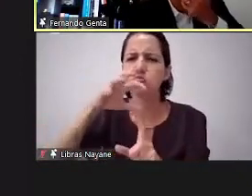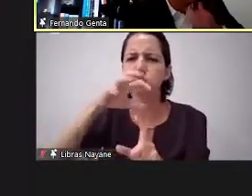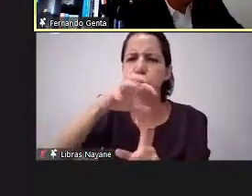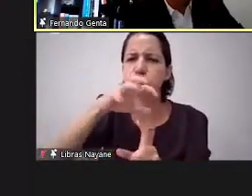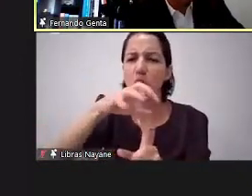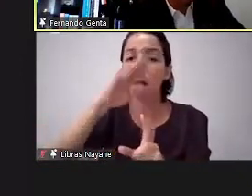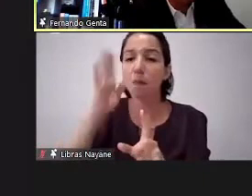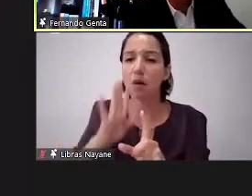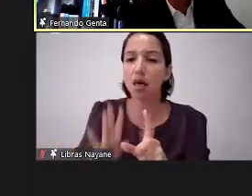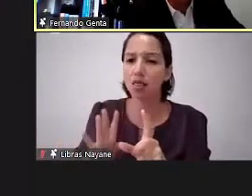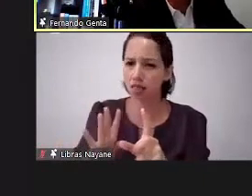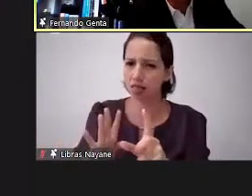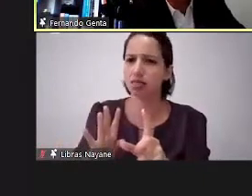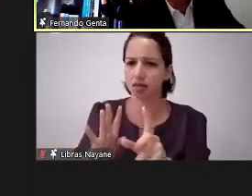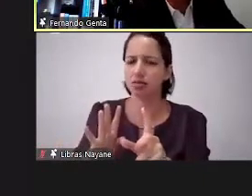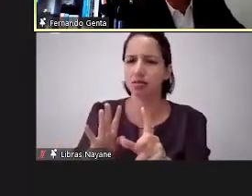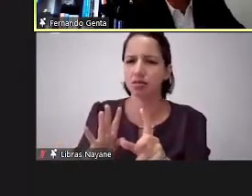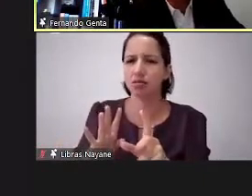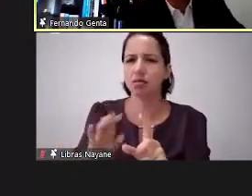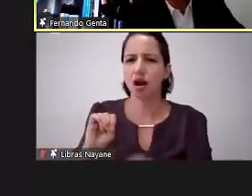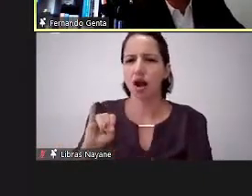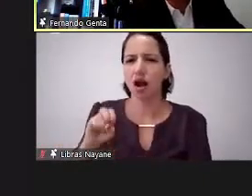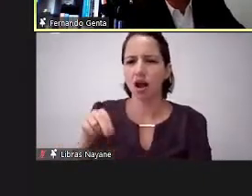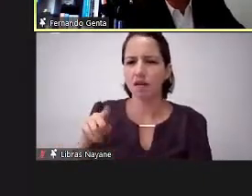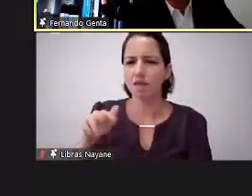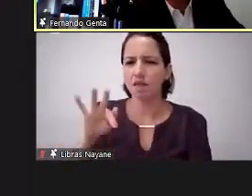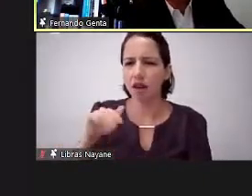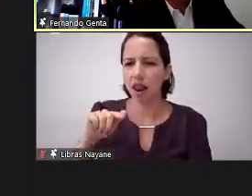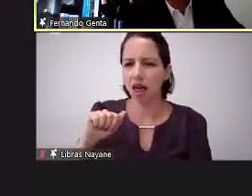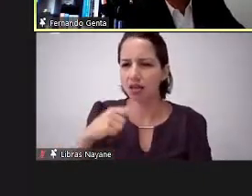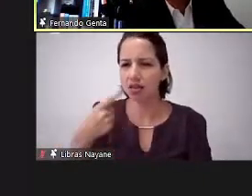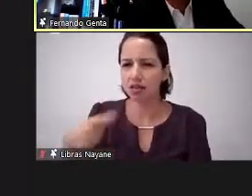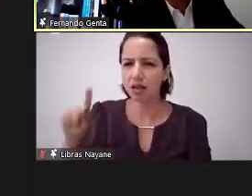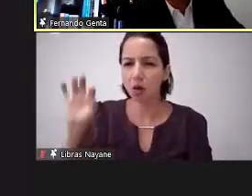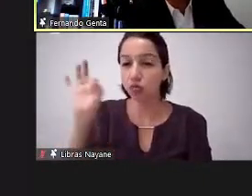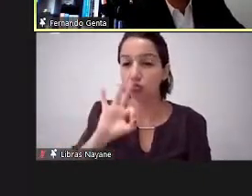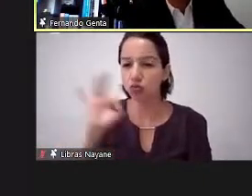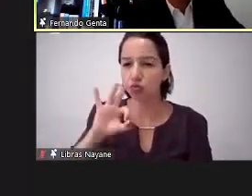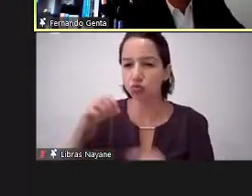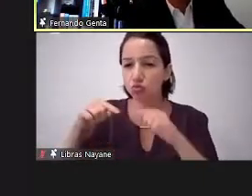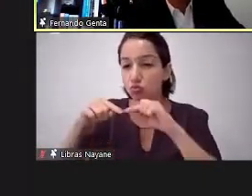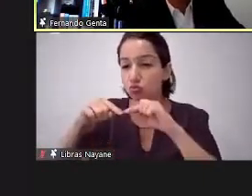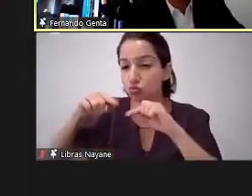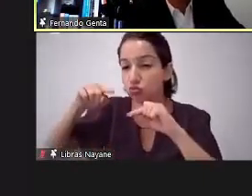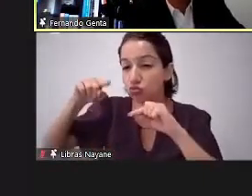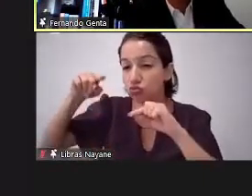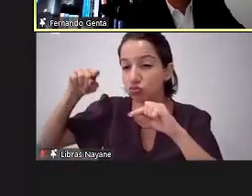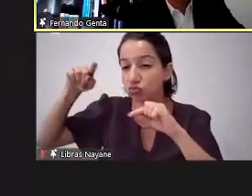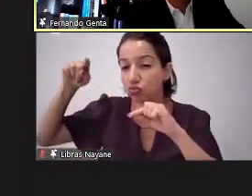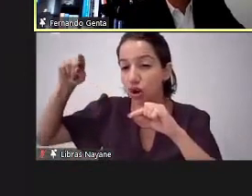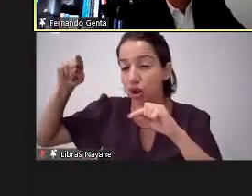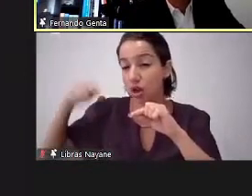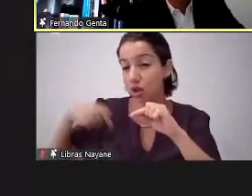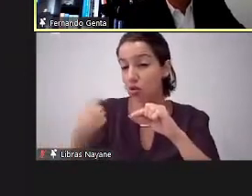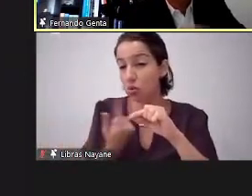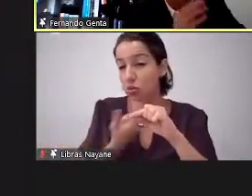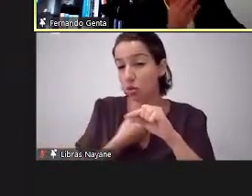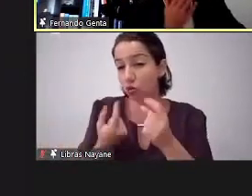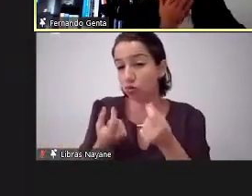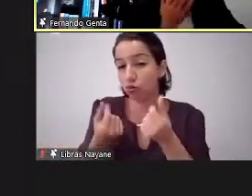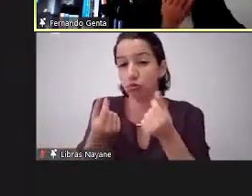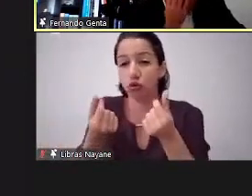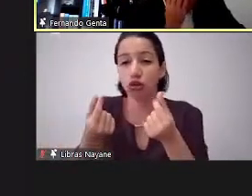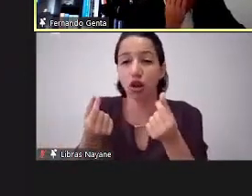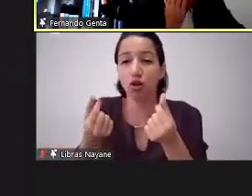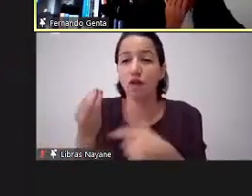anticipation of the monetary tightness and also increase of the interest rates